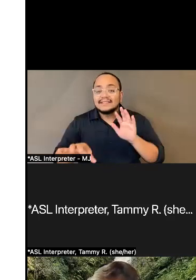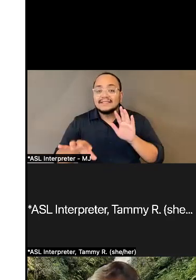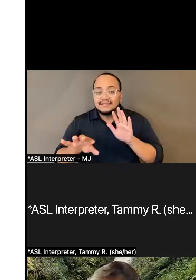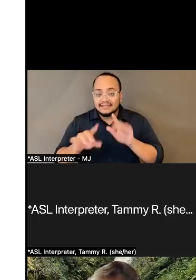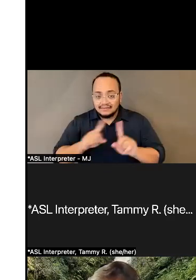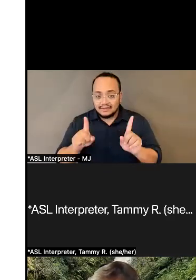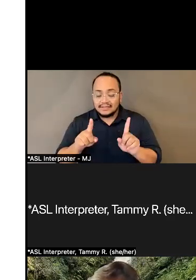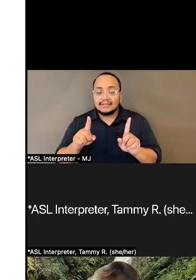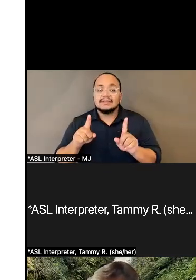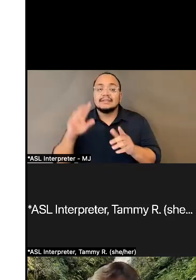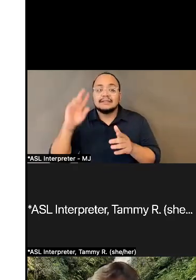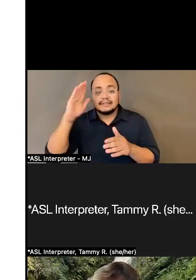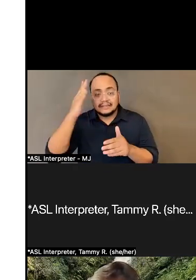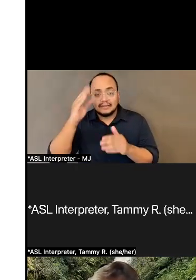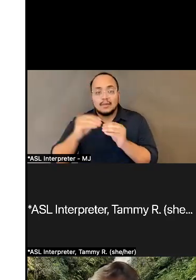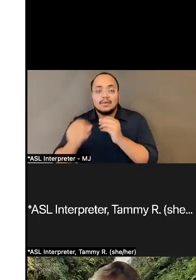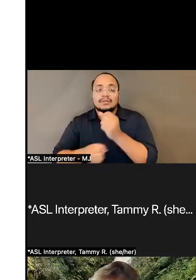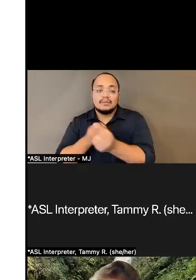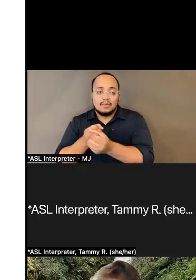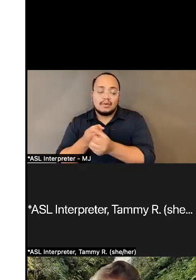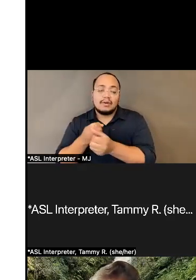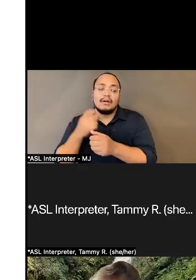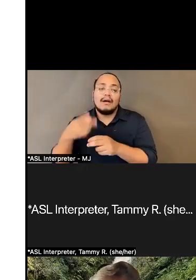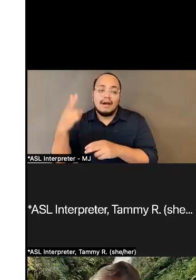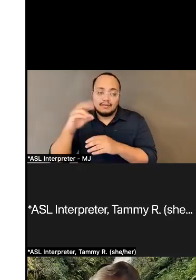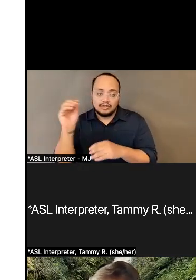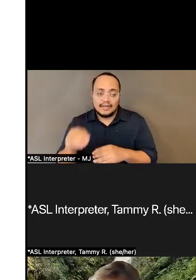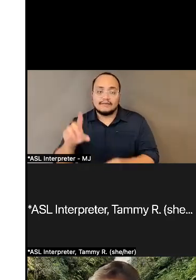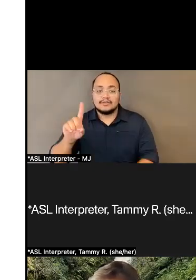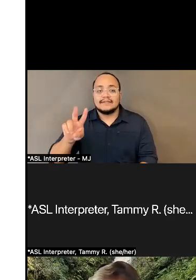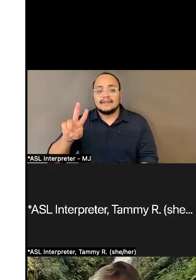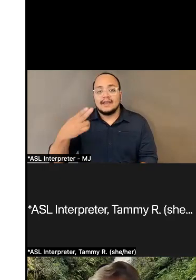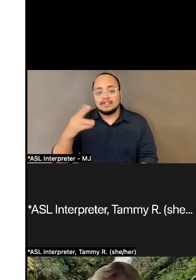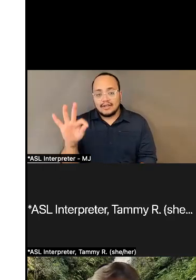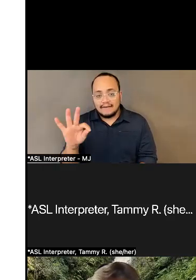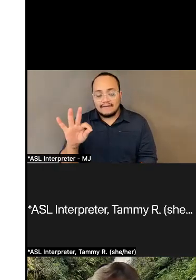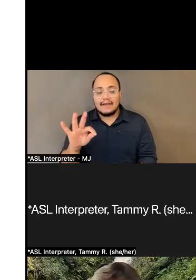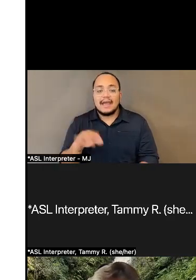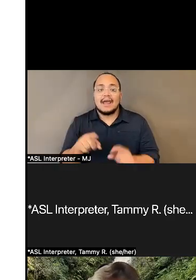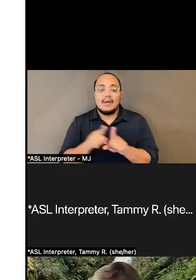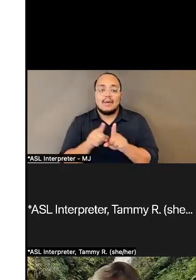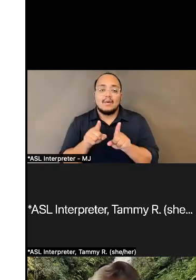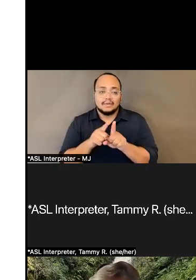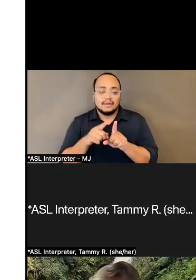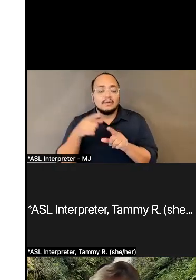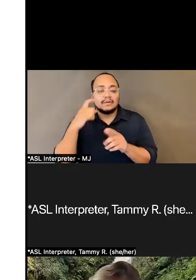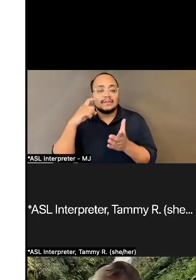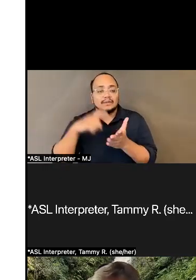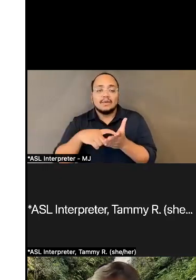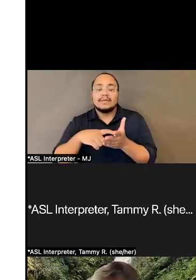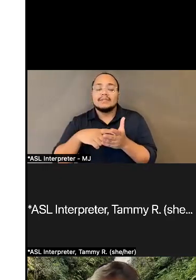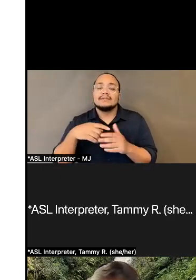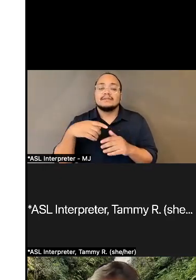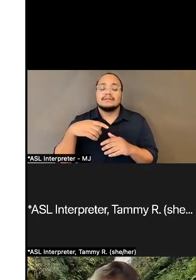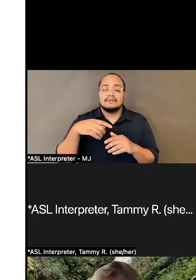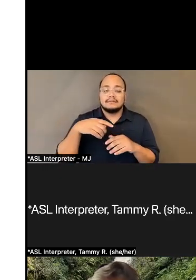who received DVHF, and all were significant at all of the following time points: at 6 months,